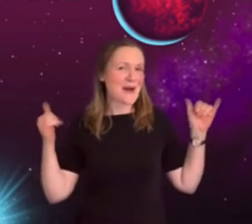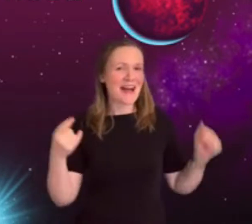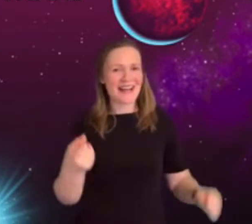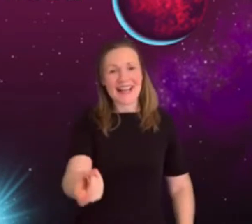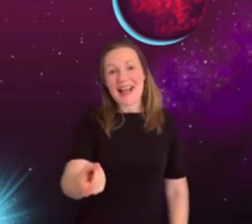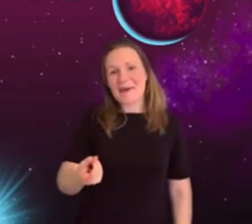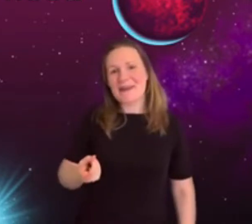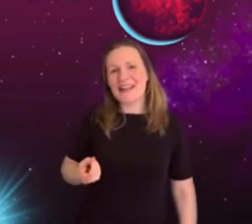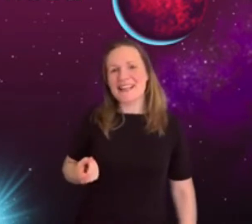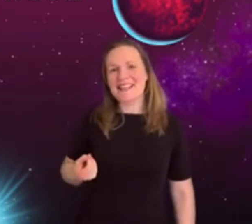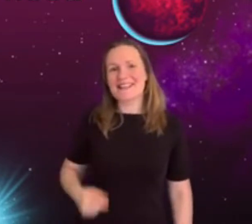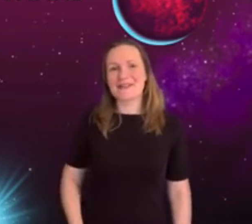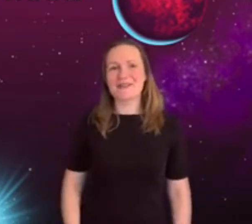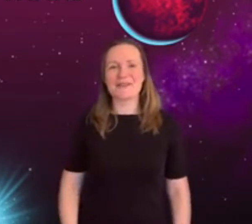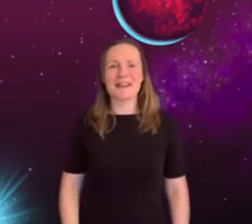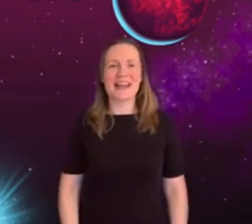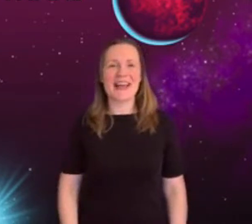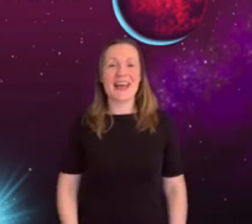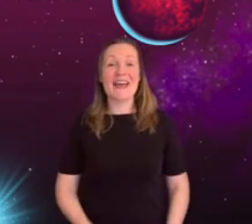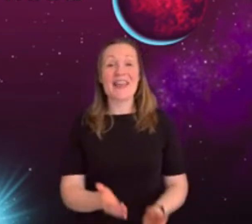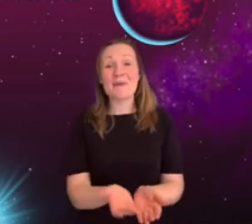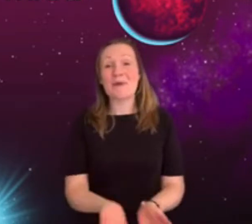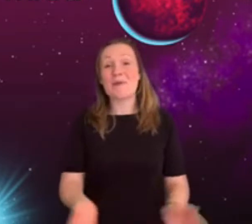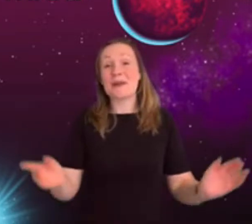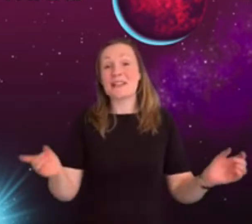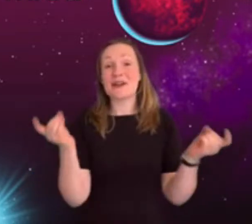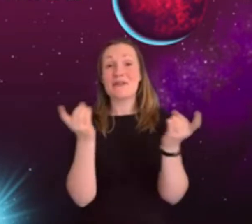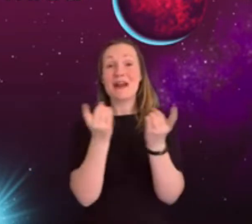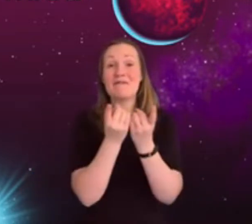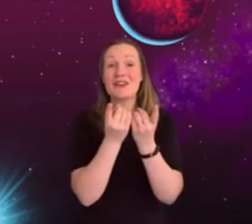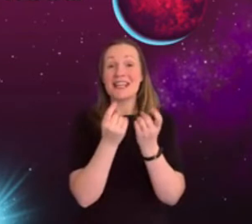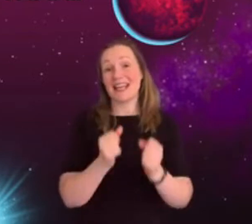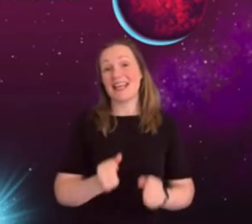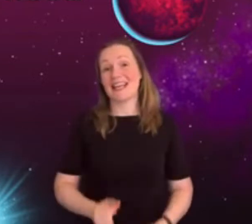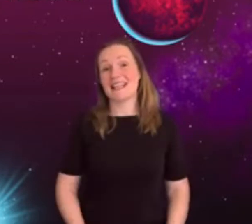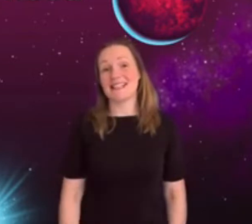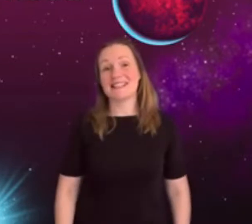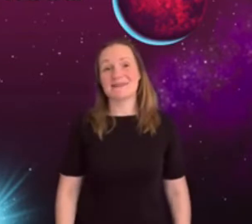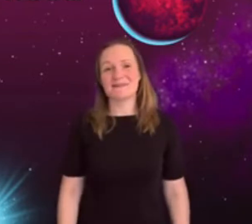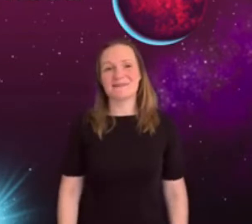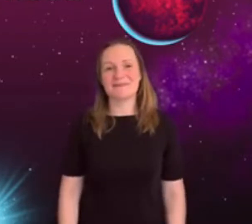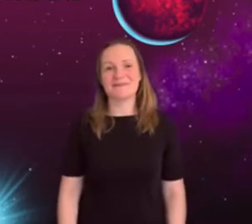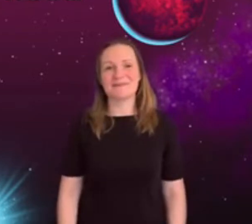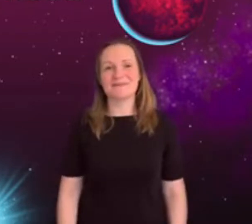There's a party coming soon, it will meet your every need.